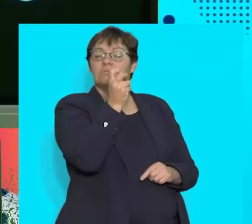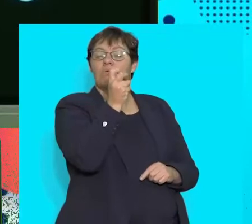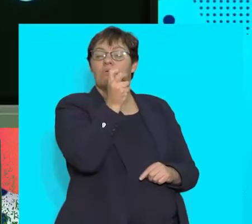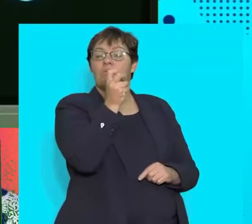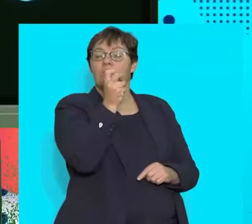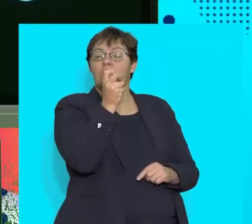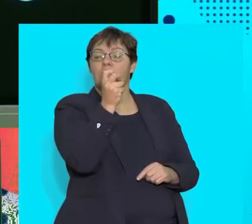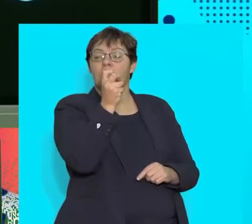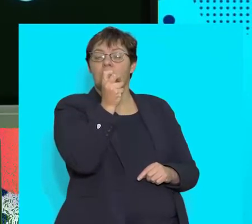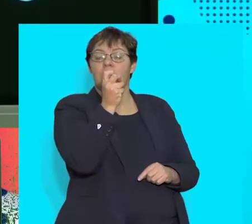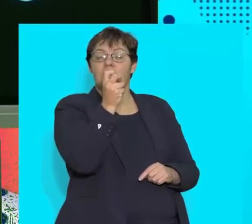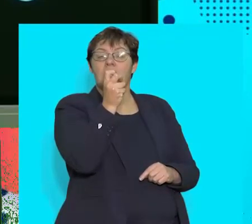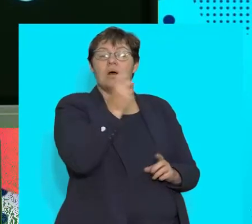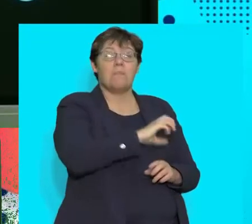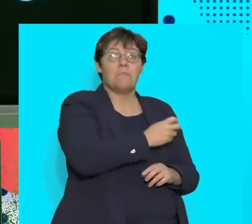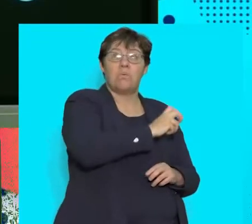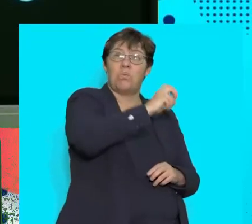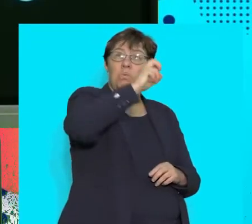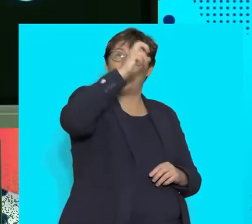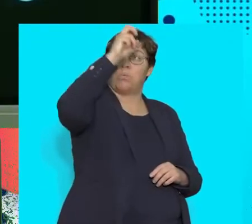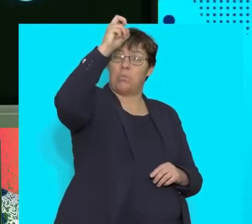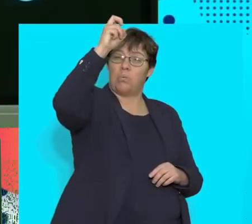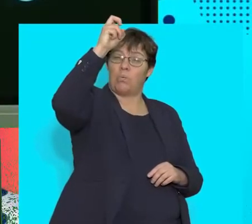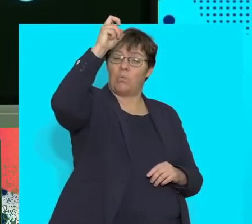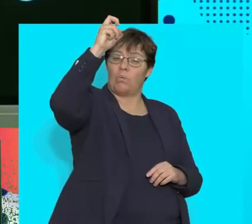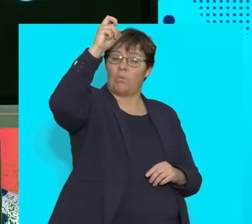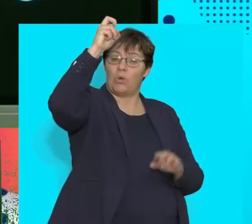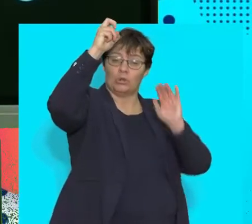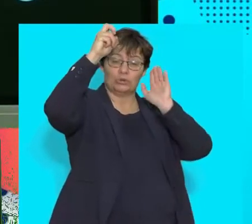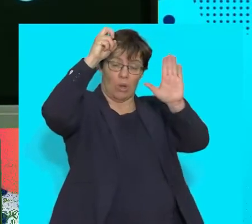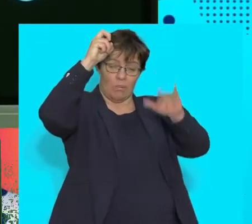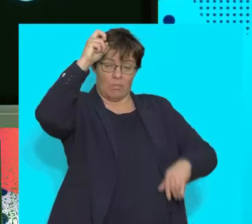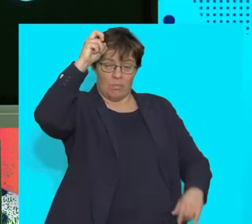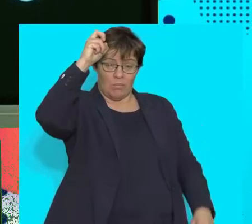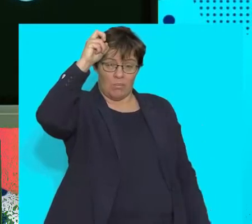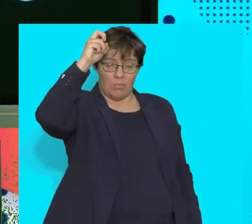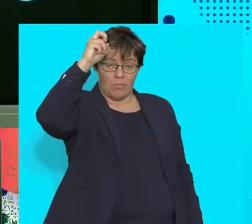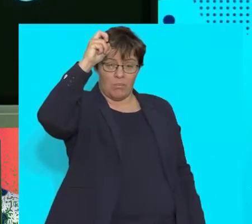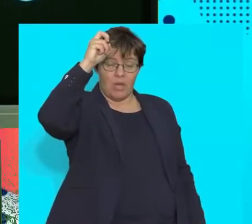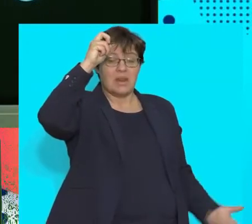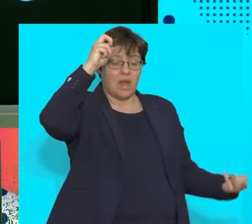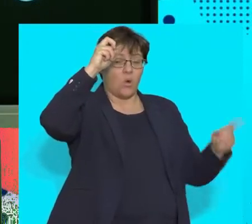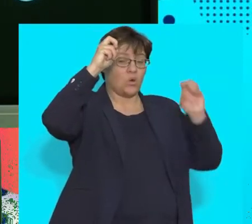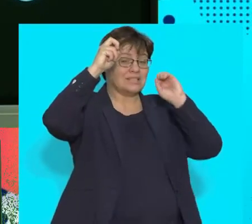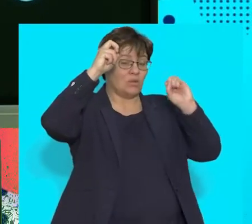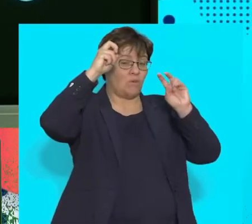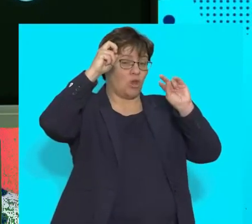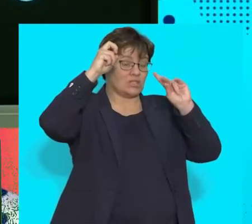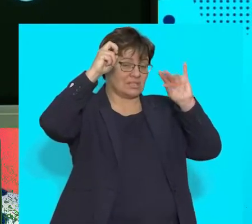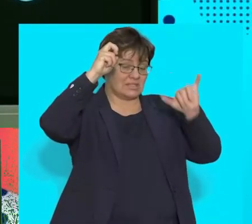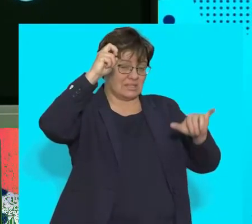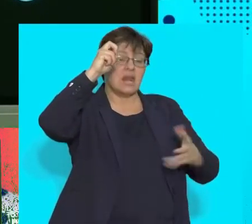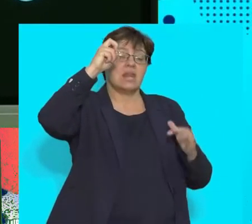ball, what was it? A ball travels up. It has stopped moving upwards. It has got 0 velocity, and it's